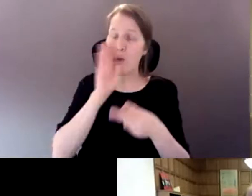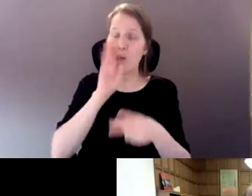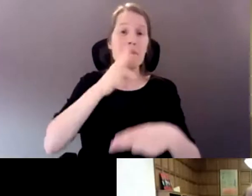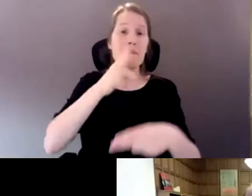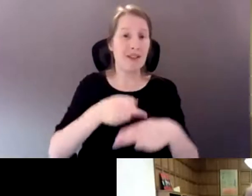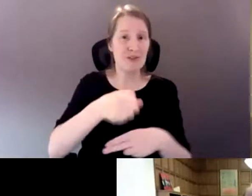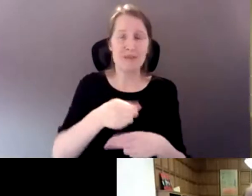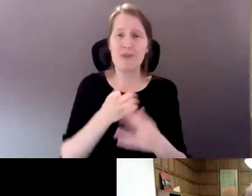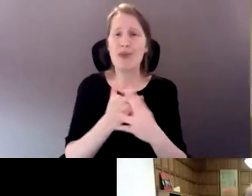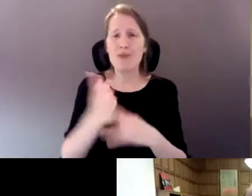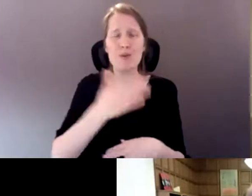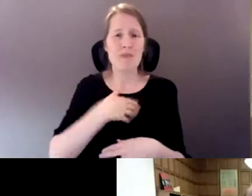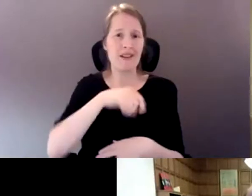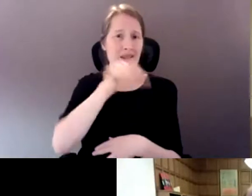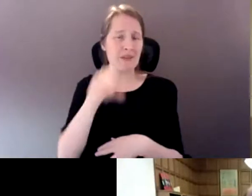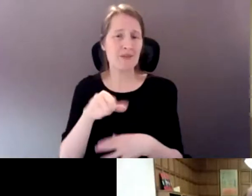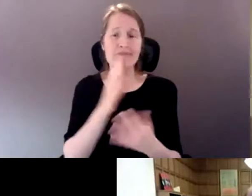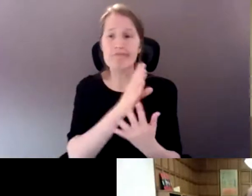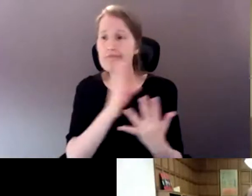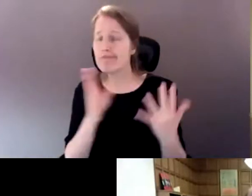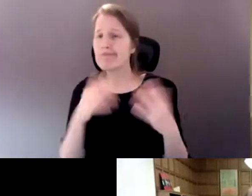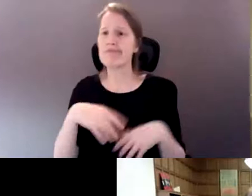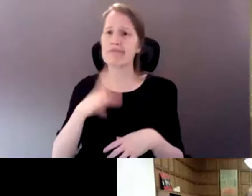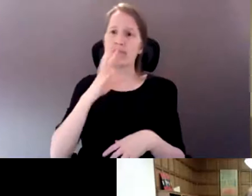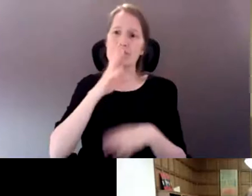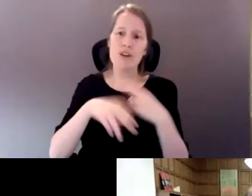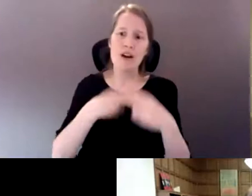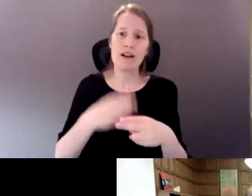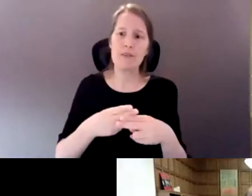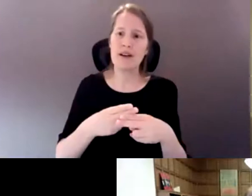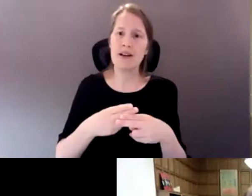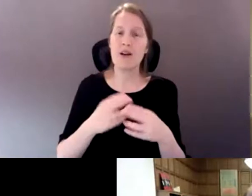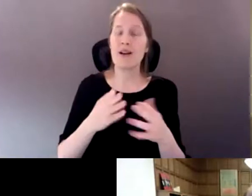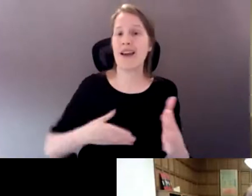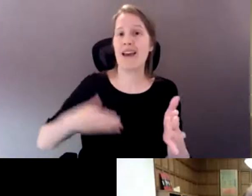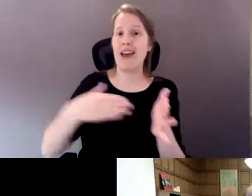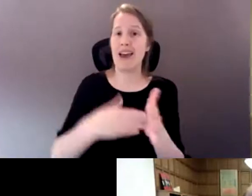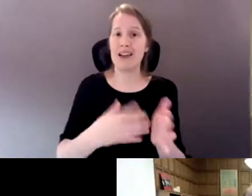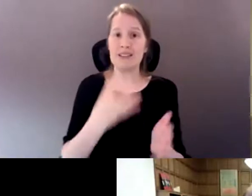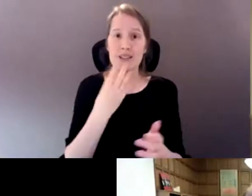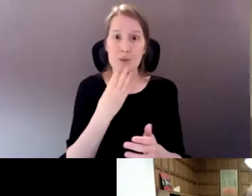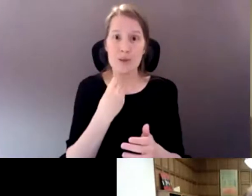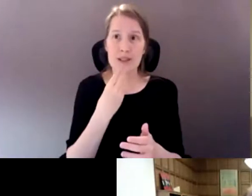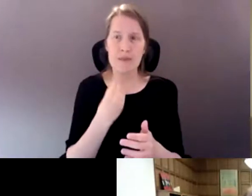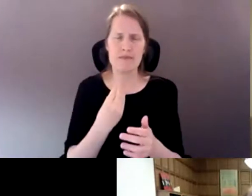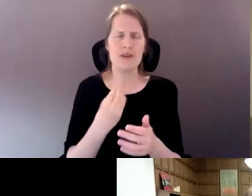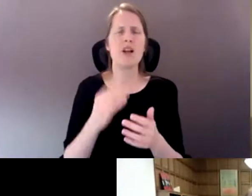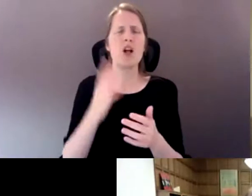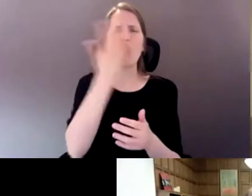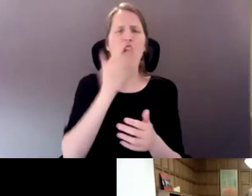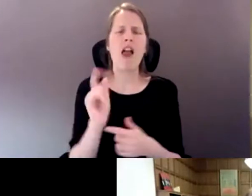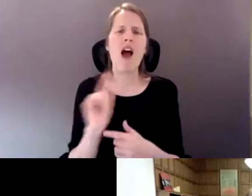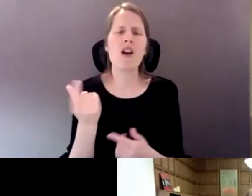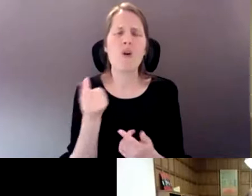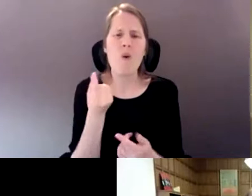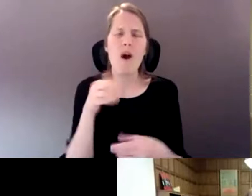at different points when I talk about how anti-Judaism has manifested itself in Western